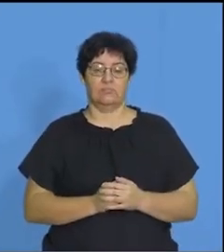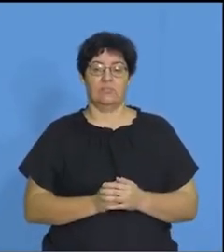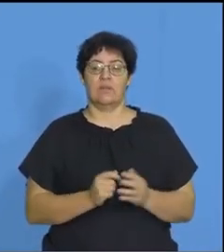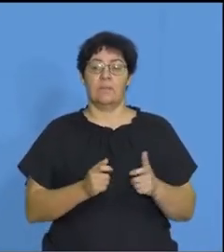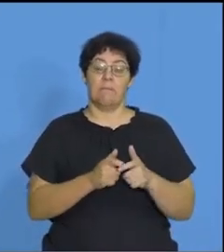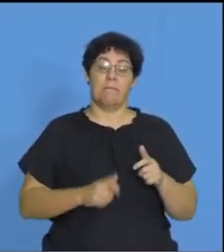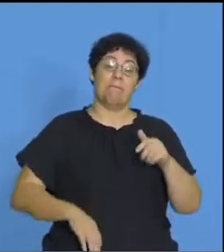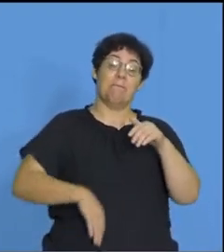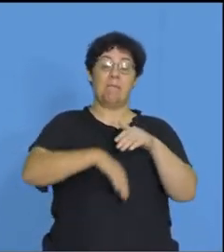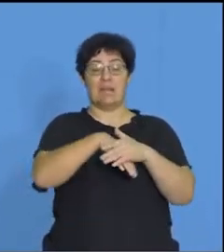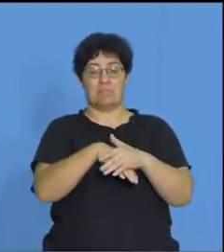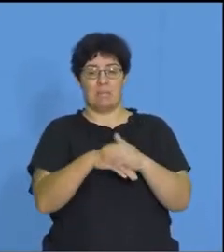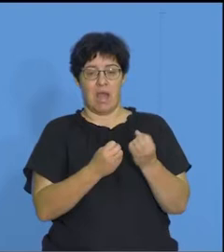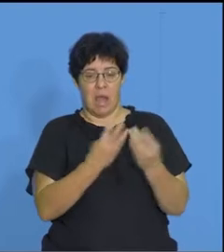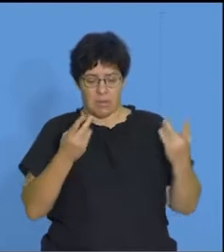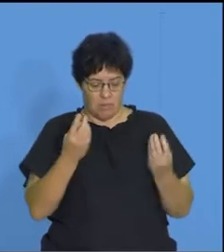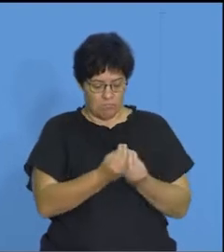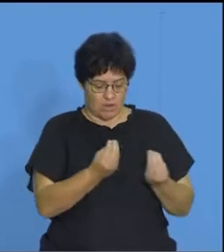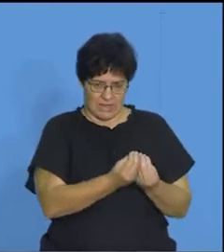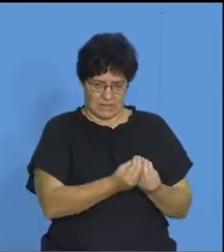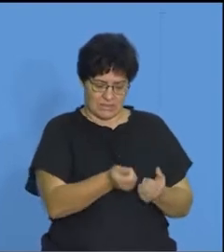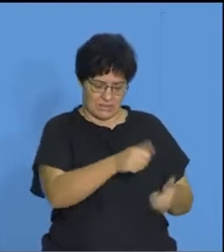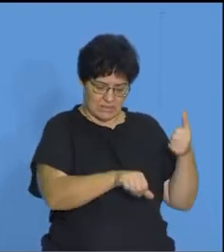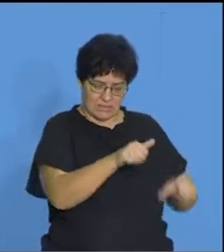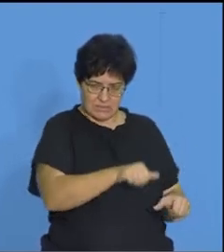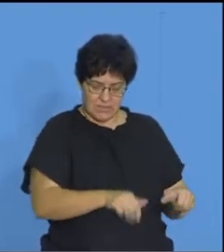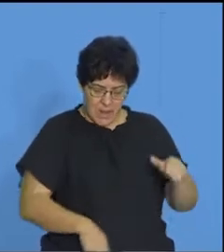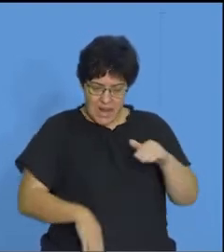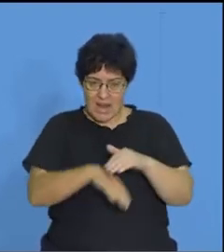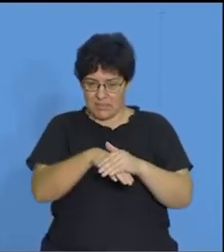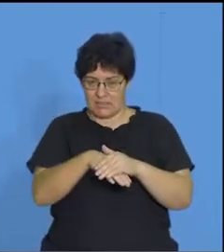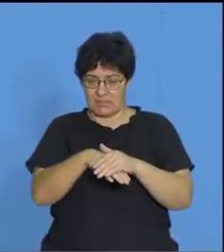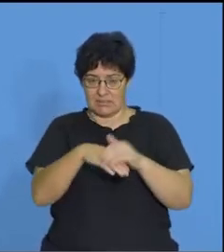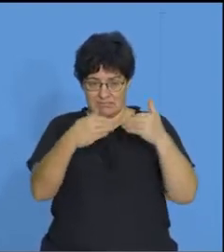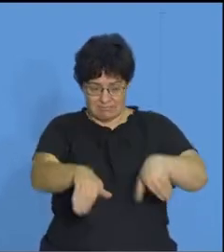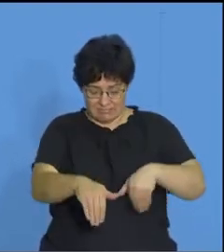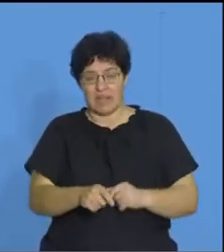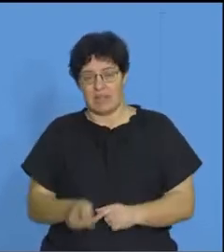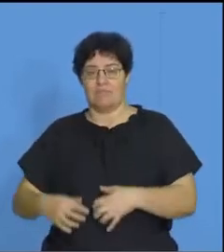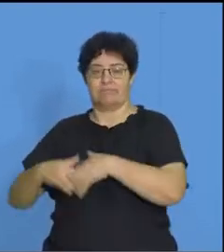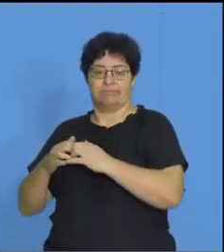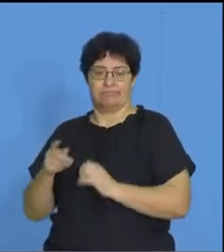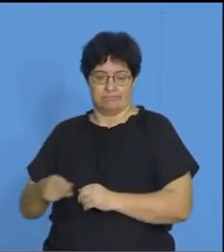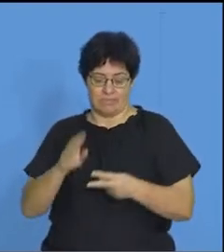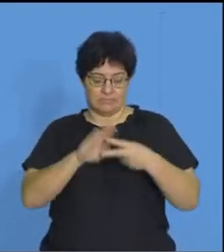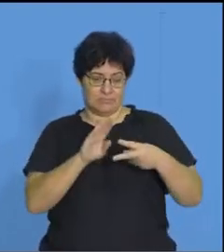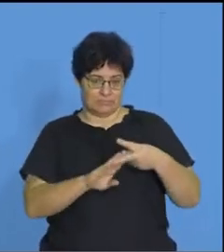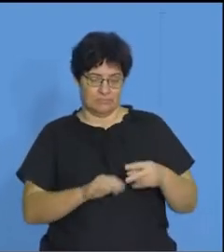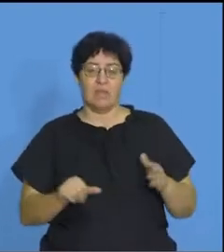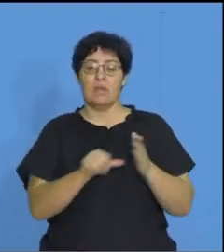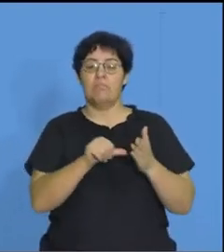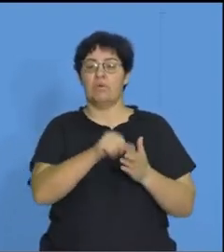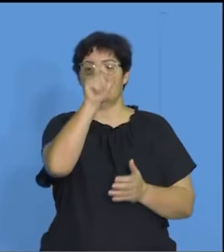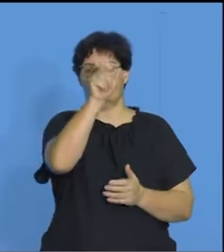the maximum amount of products in a chemical reaction? Okay, right. So those are the two questions. What are some of the